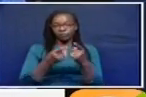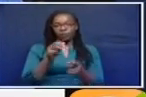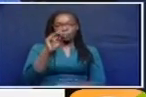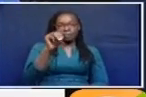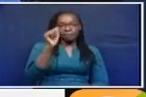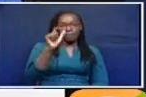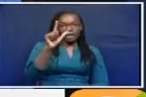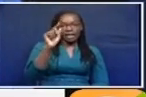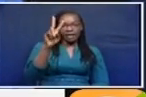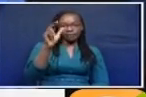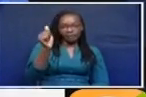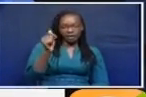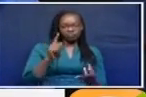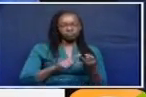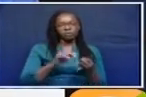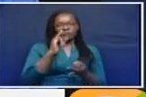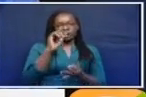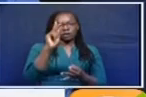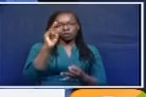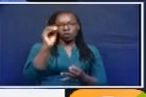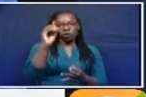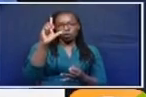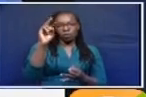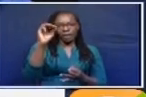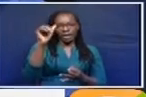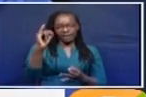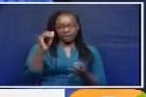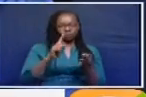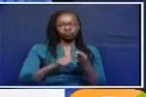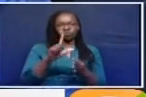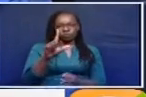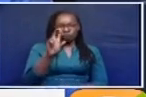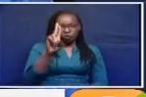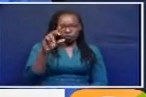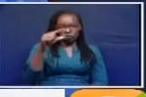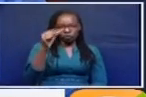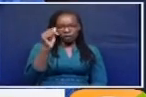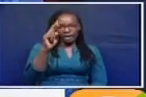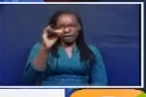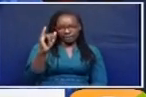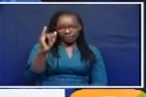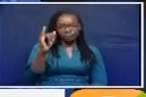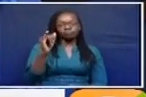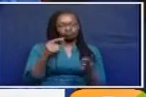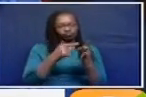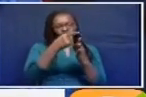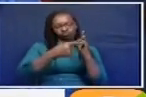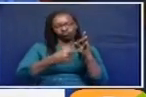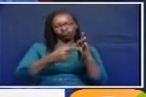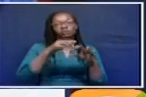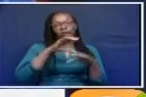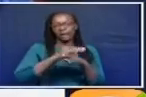from Ikolomani and Lugari. And the Lugari one was actually a former chief of staff in the county government